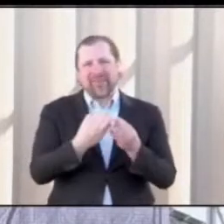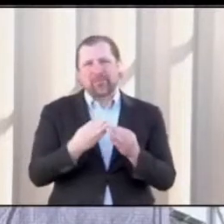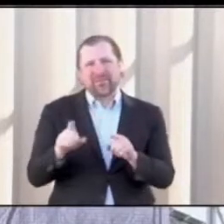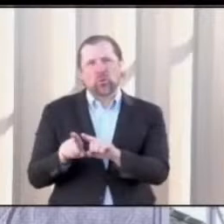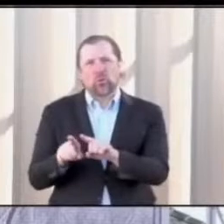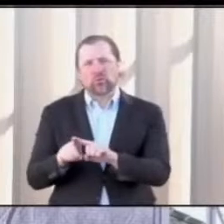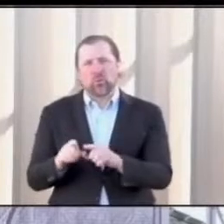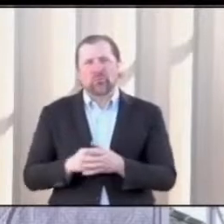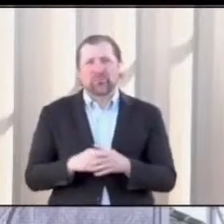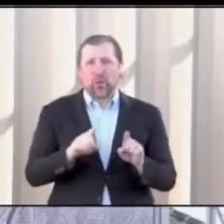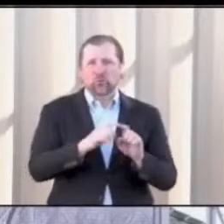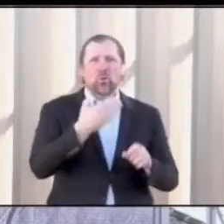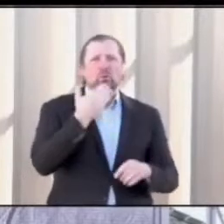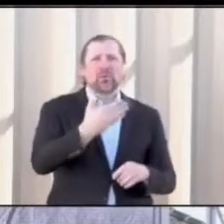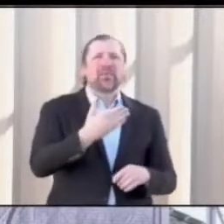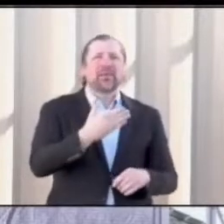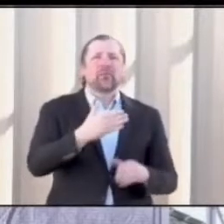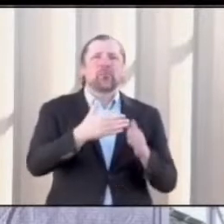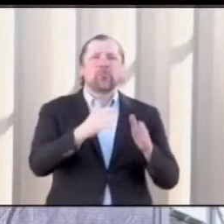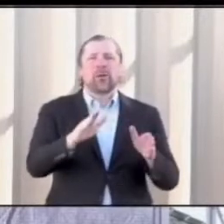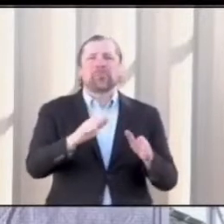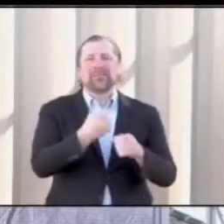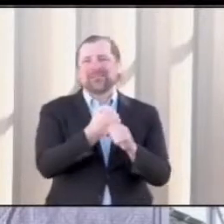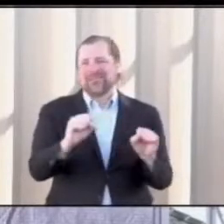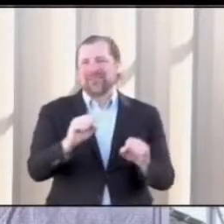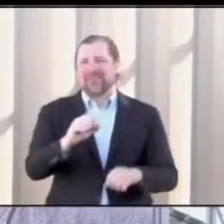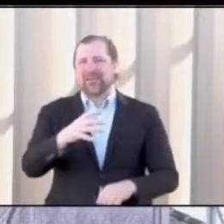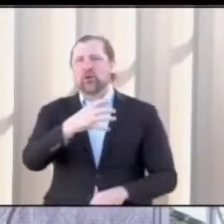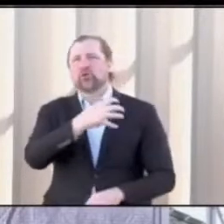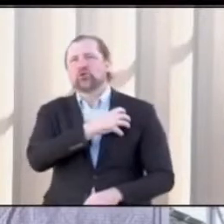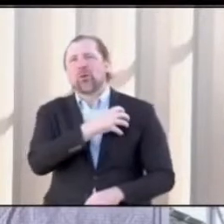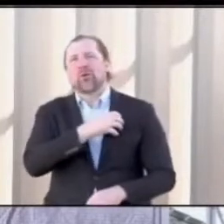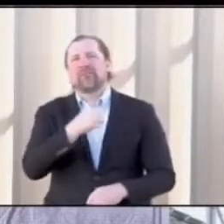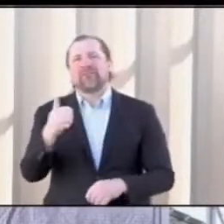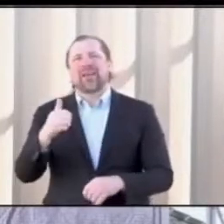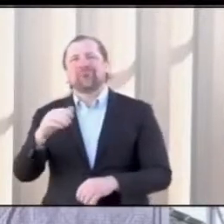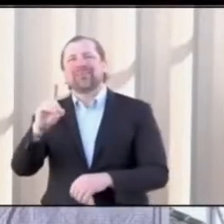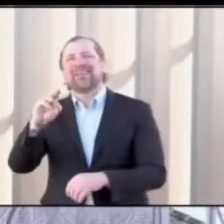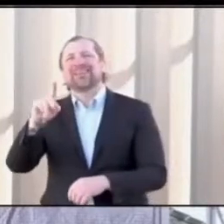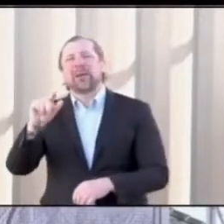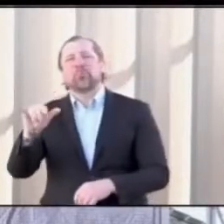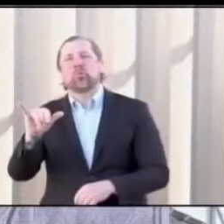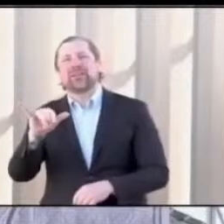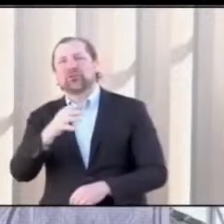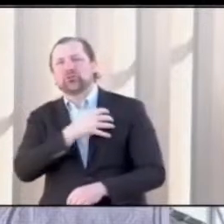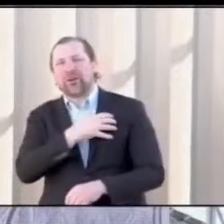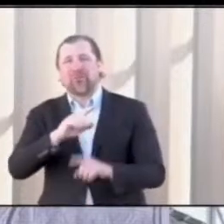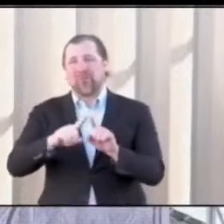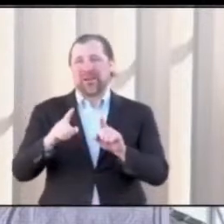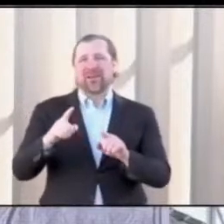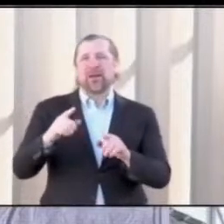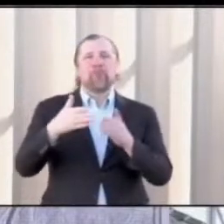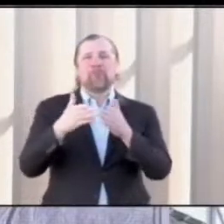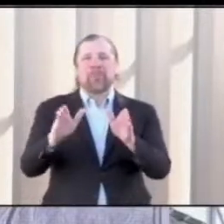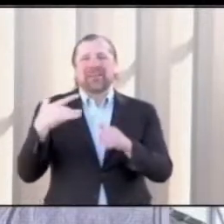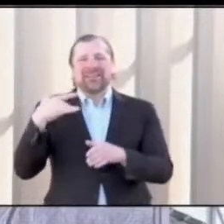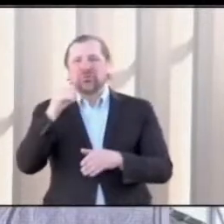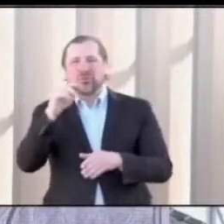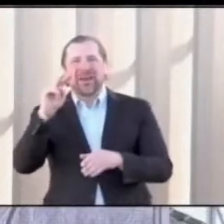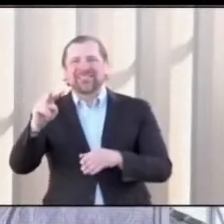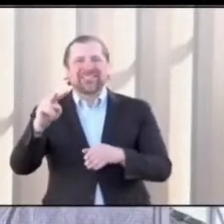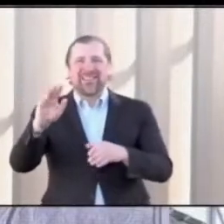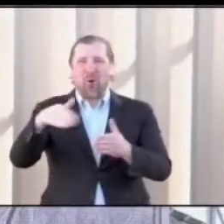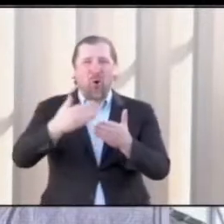also want to thank the public safety, sheriff, and deputies. But what a lot of the public doesn't see is we have all these